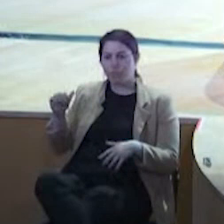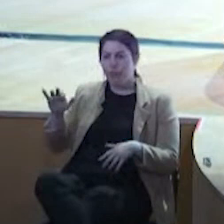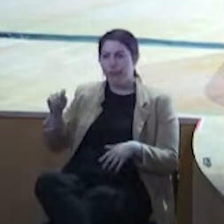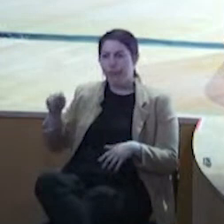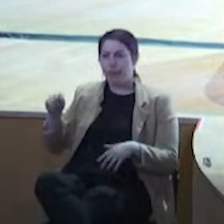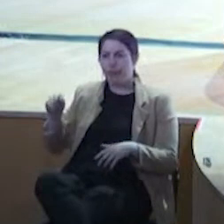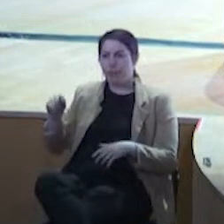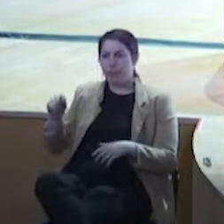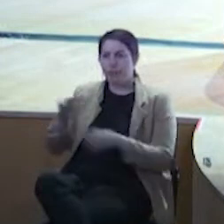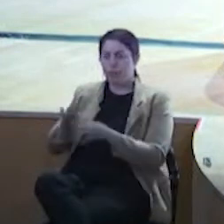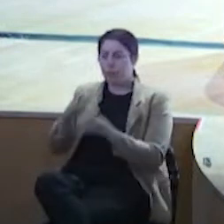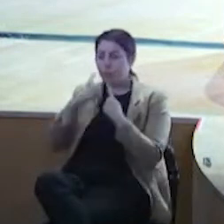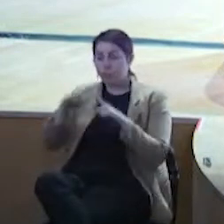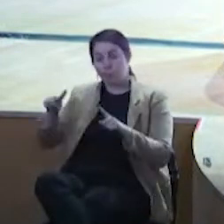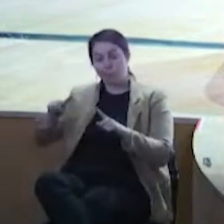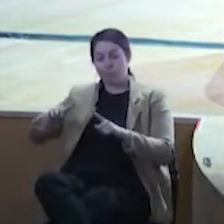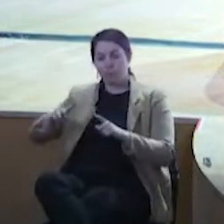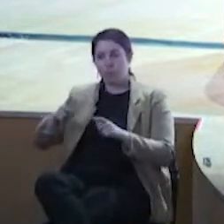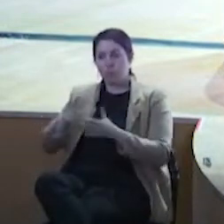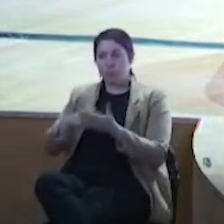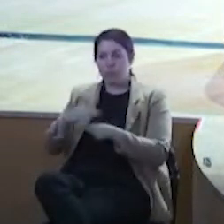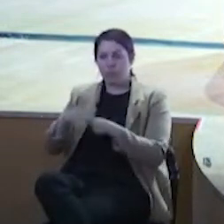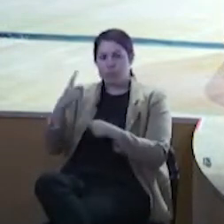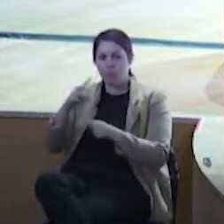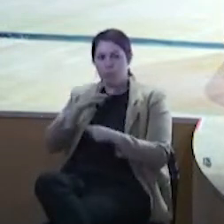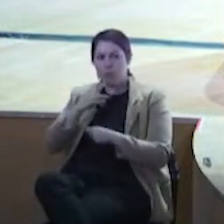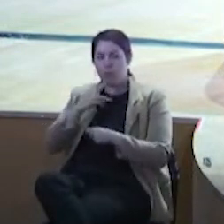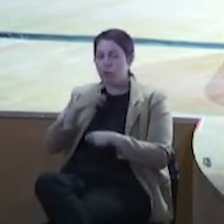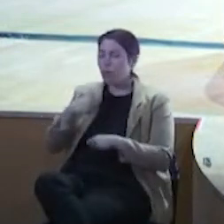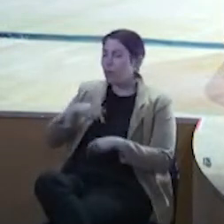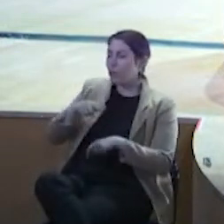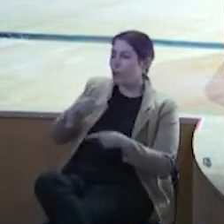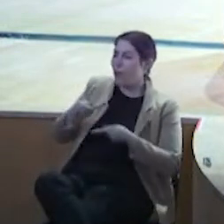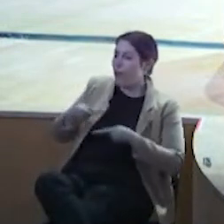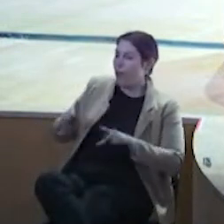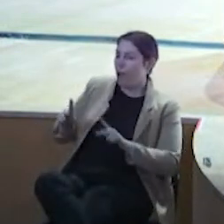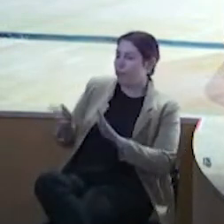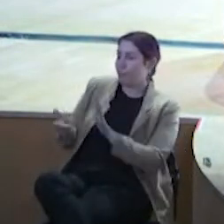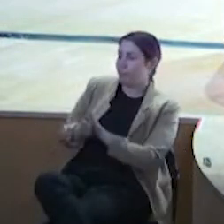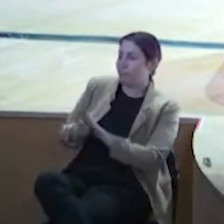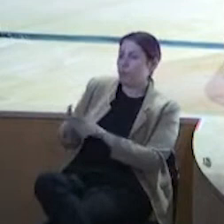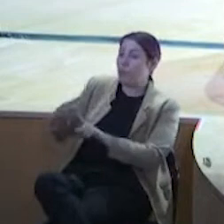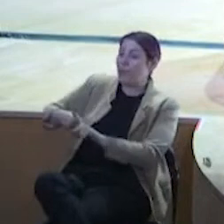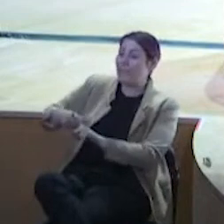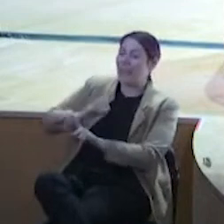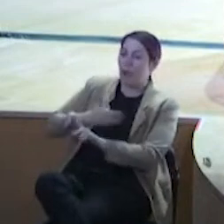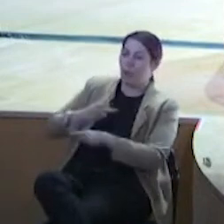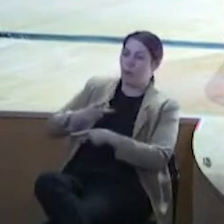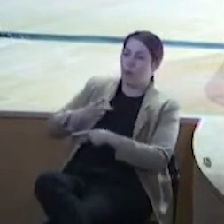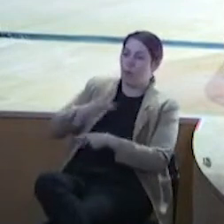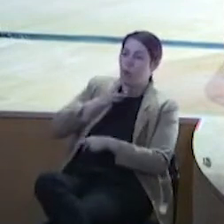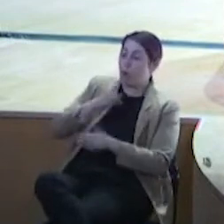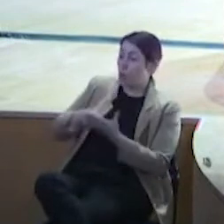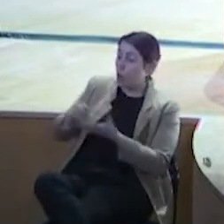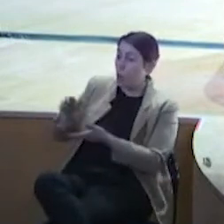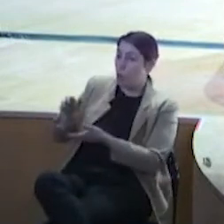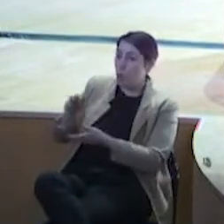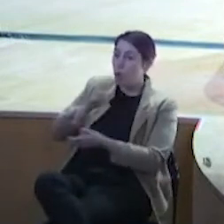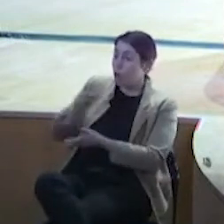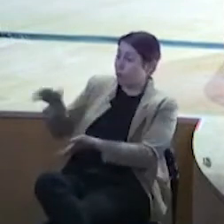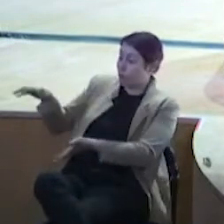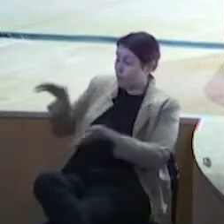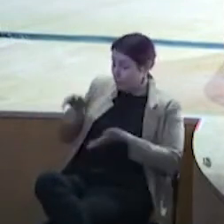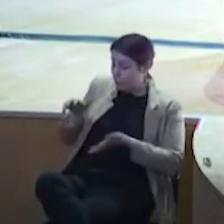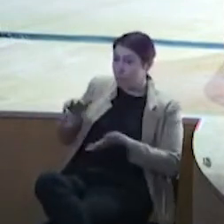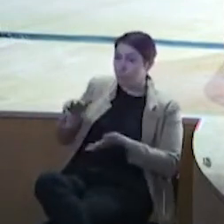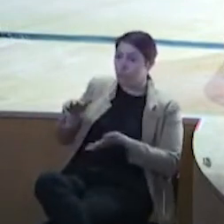water, we could not lease our water. All the water that was allocated to us, we had to use